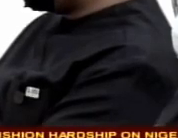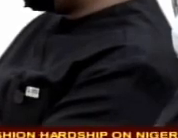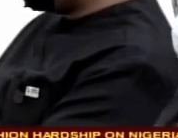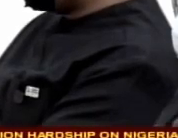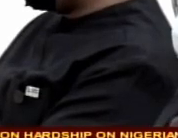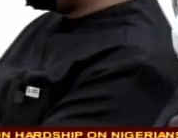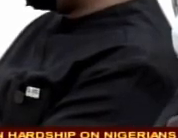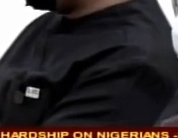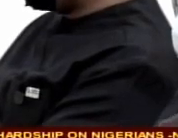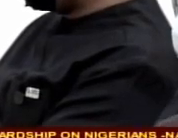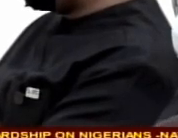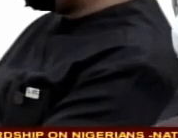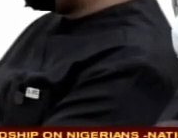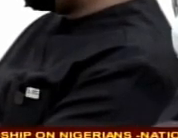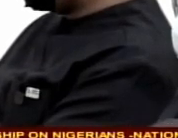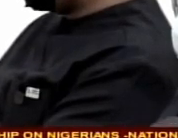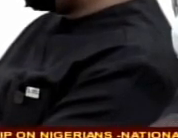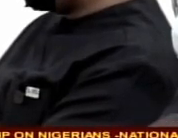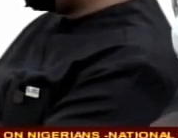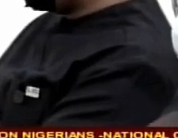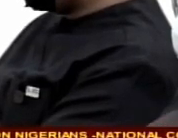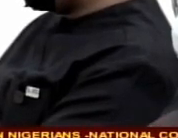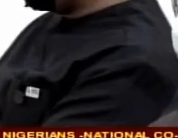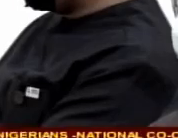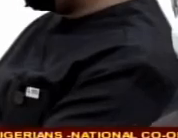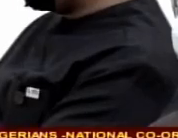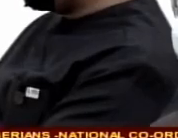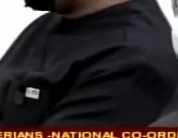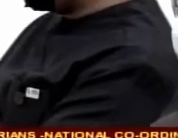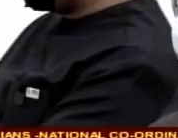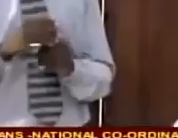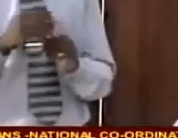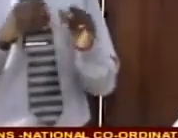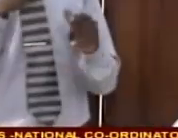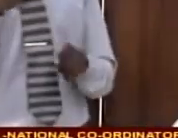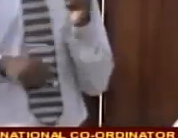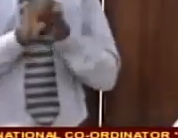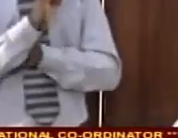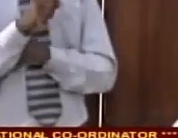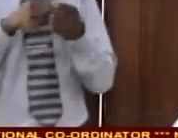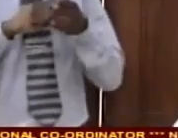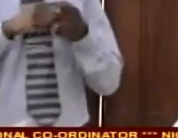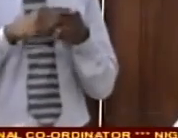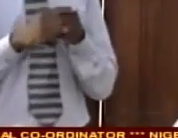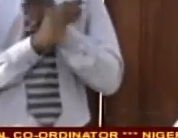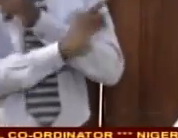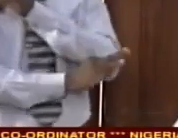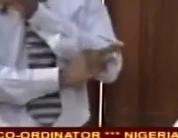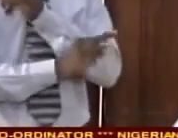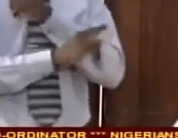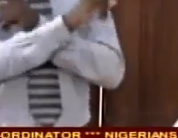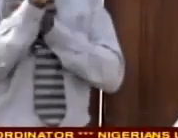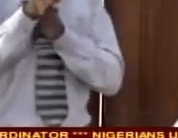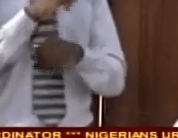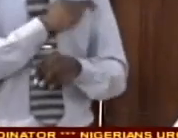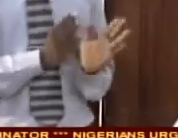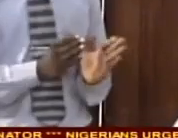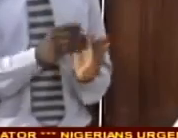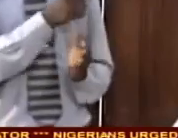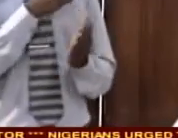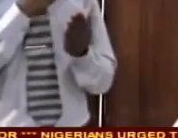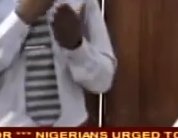free in Nigeria. My last question is for the Aviation Minister. You made mention of 17